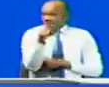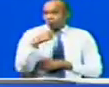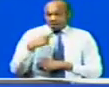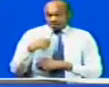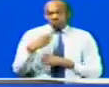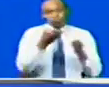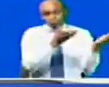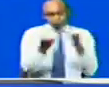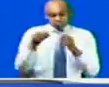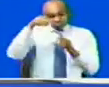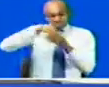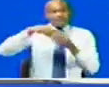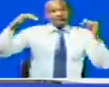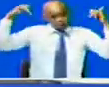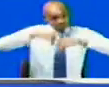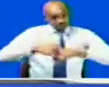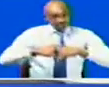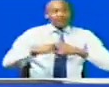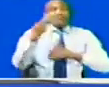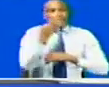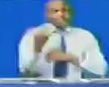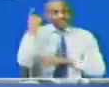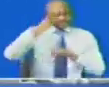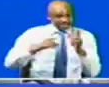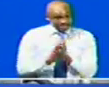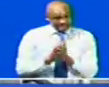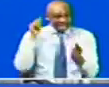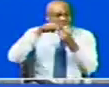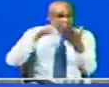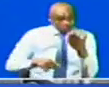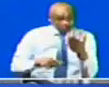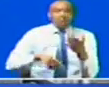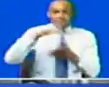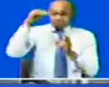hosting an investor conference in March next year in a bid to attract more